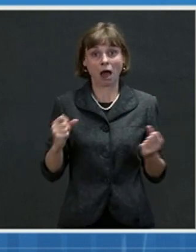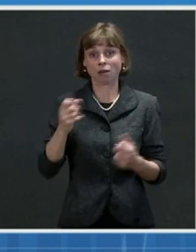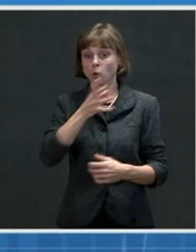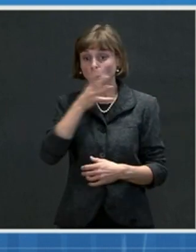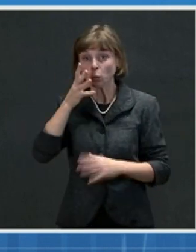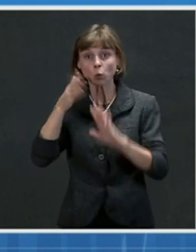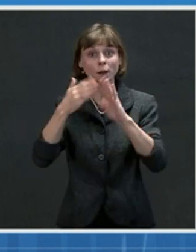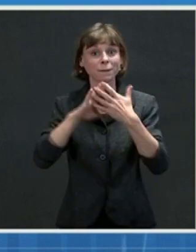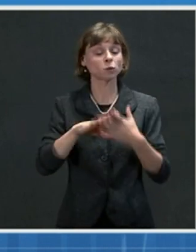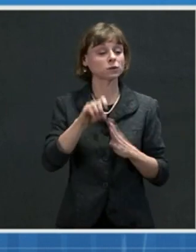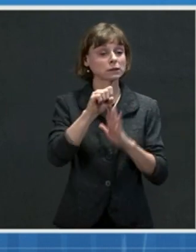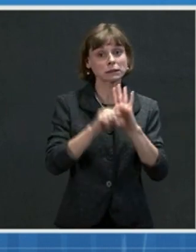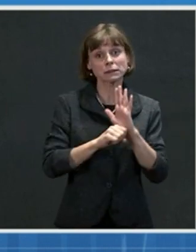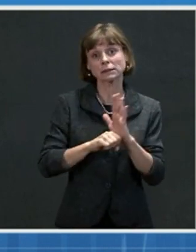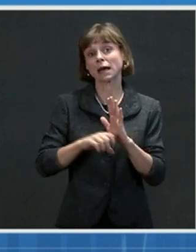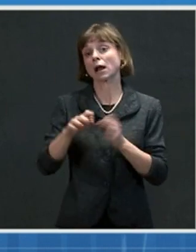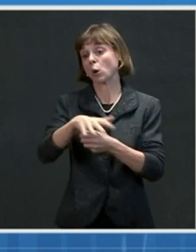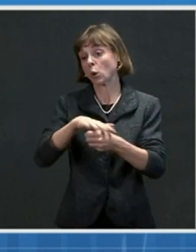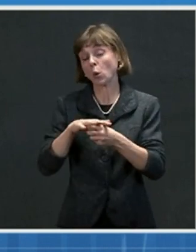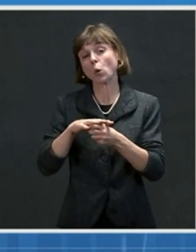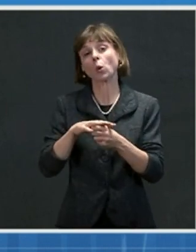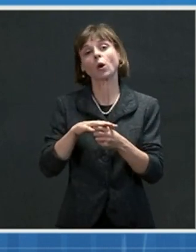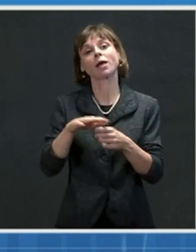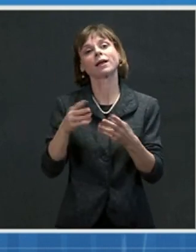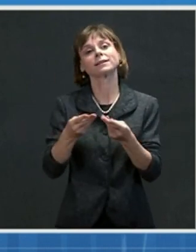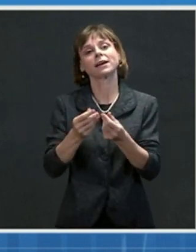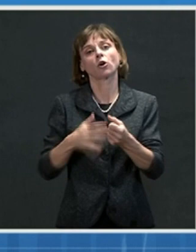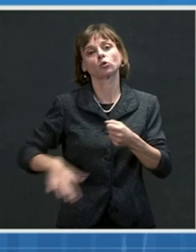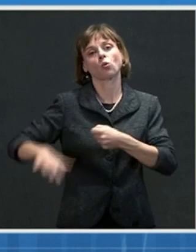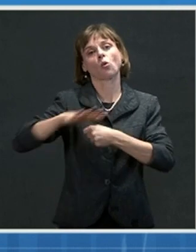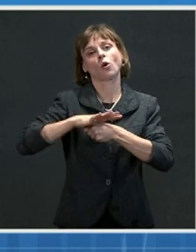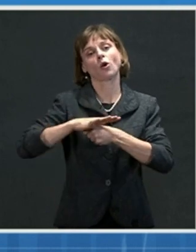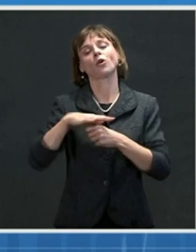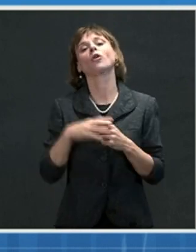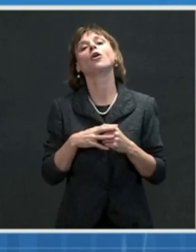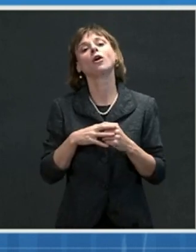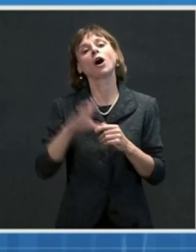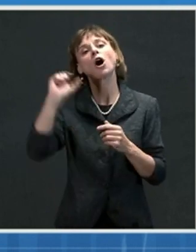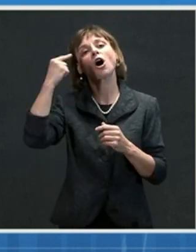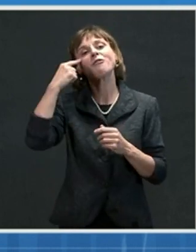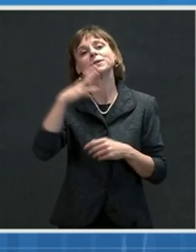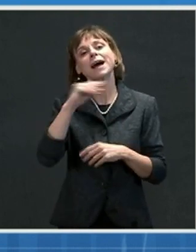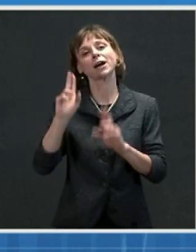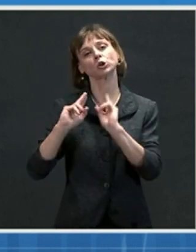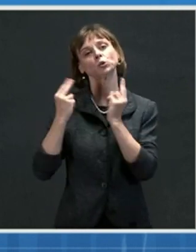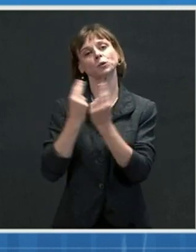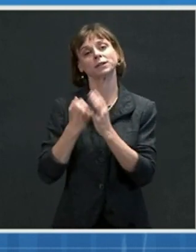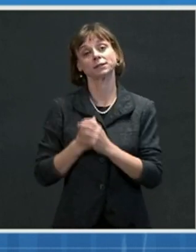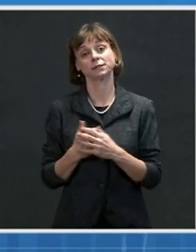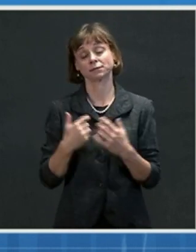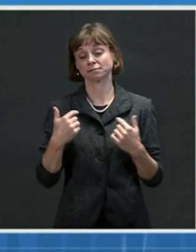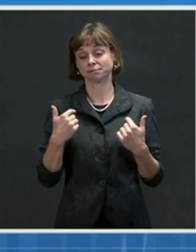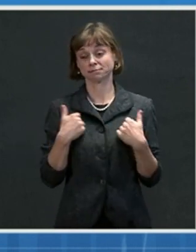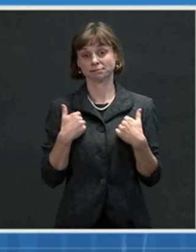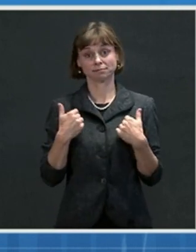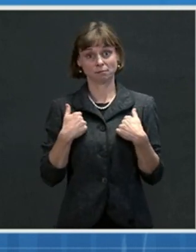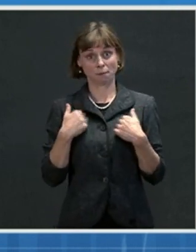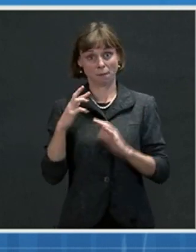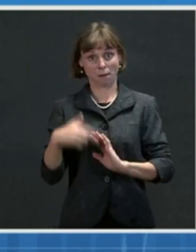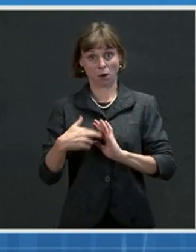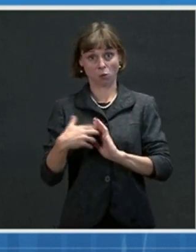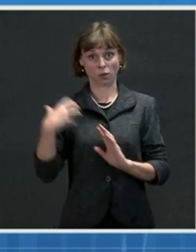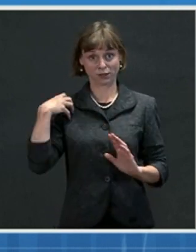local, territorial, and tribal governments, and unions. And in my discretion as chair of this task force, I will be